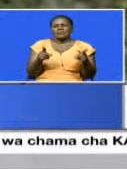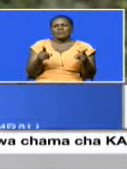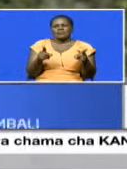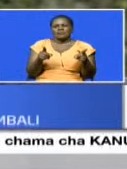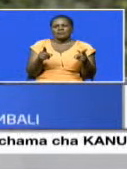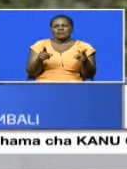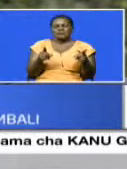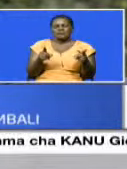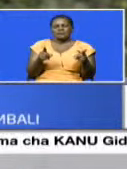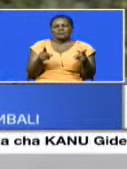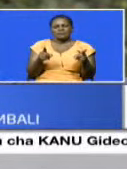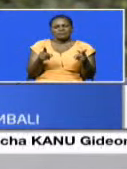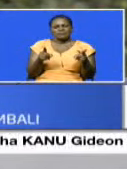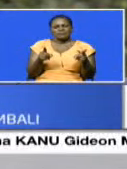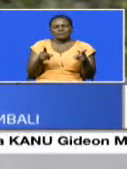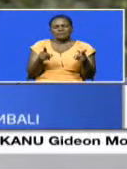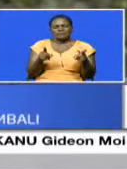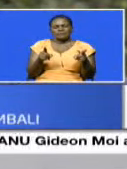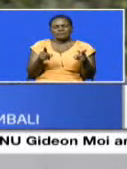whatever, you know,